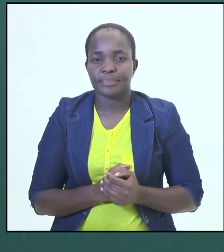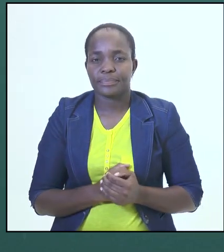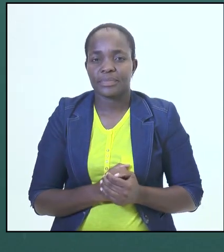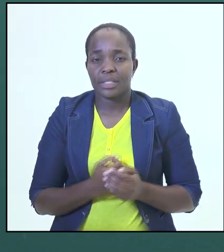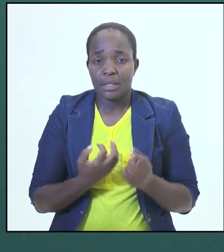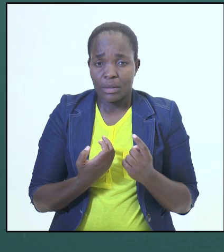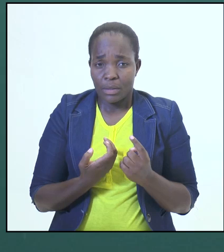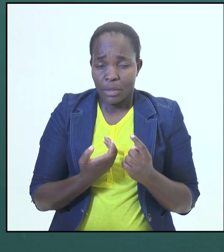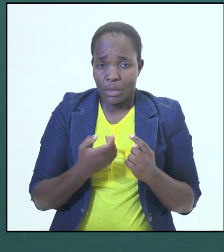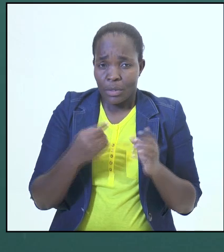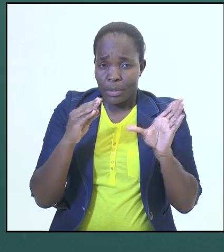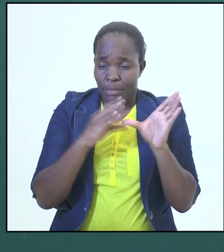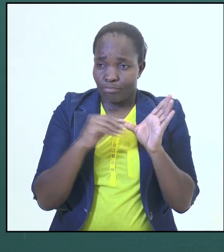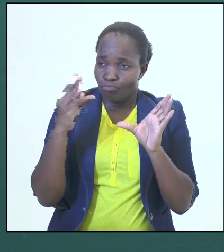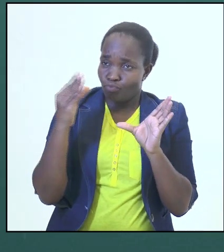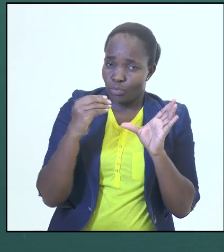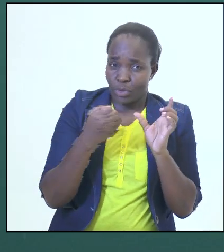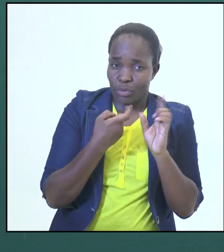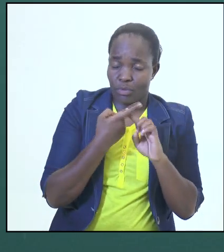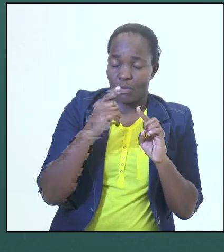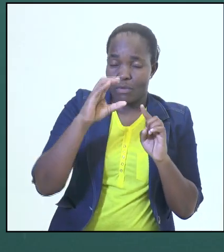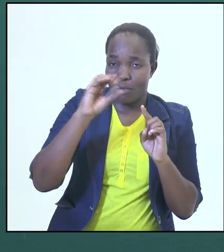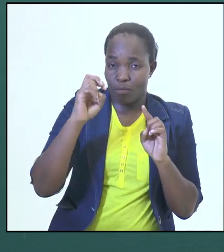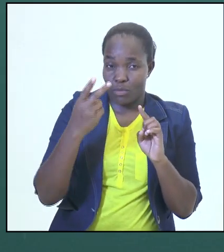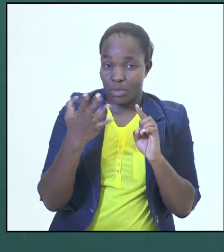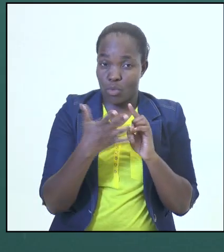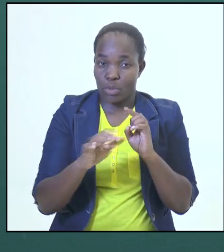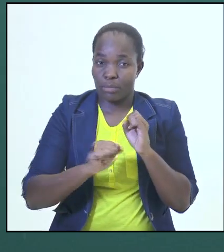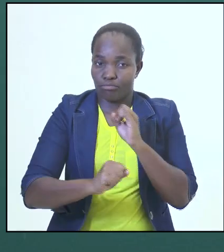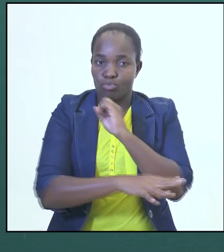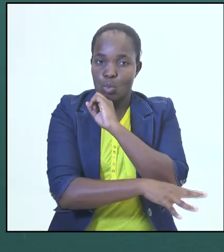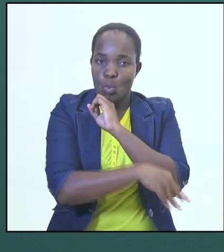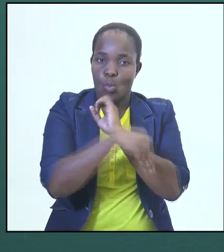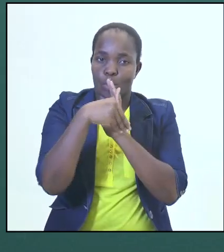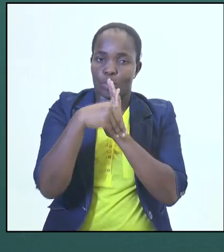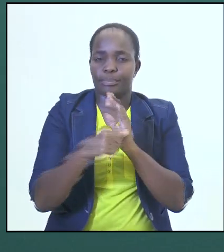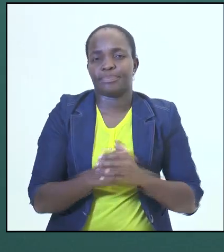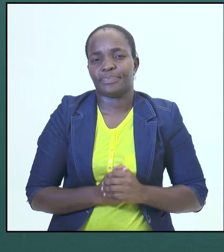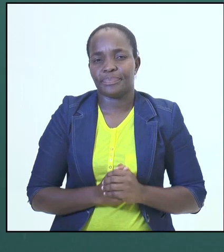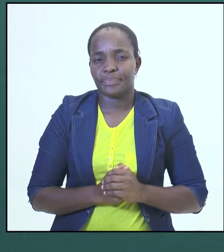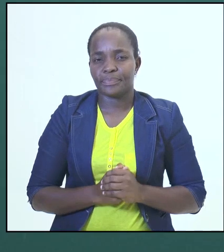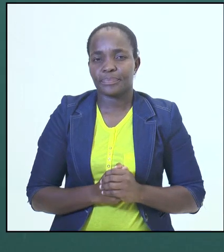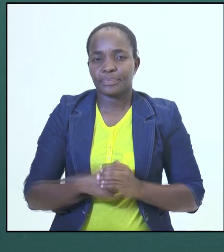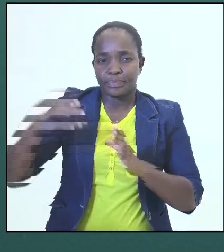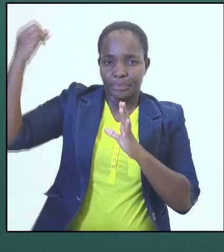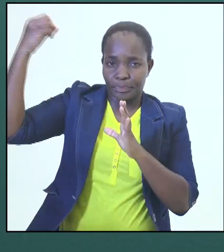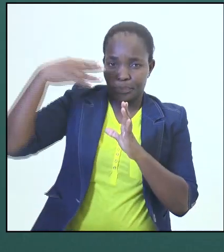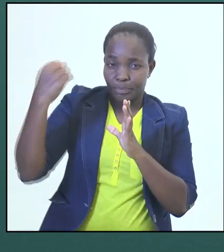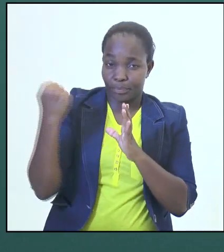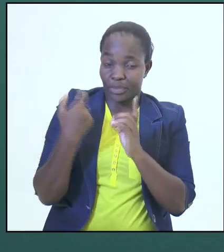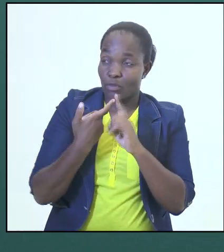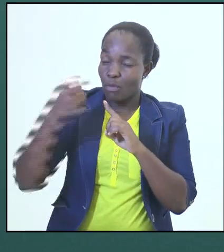air through their leaves and water from the ground through their roots. Light energy comes from the